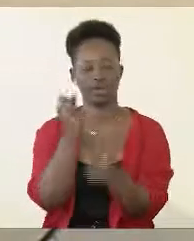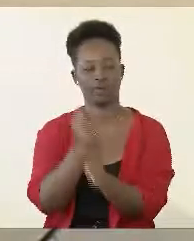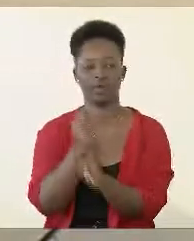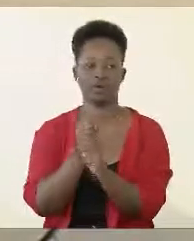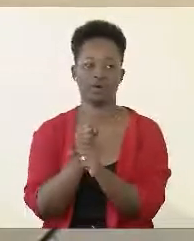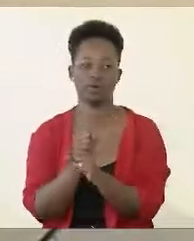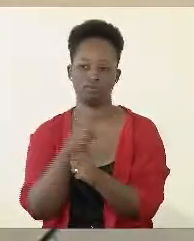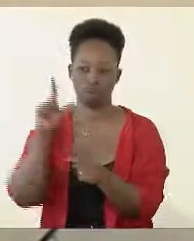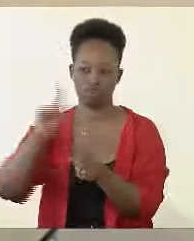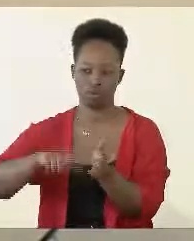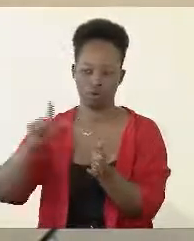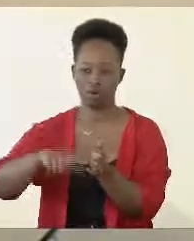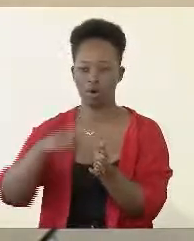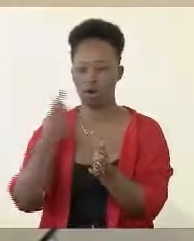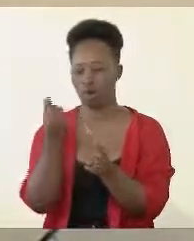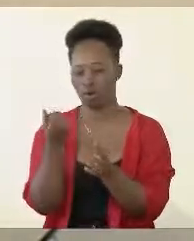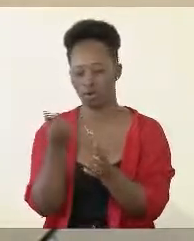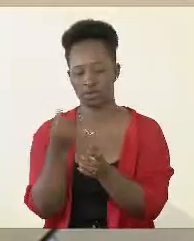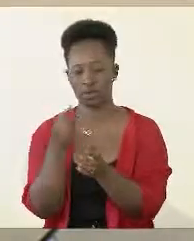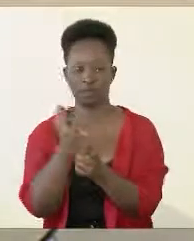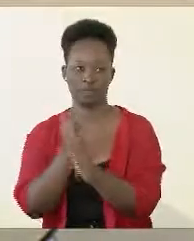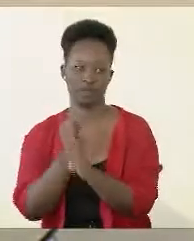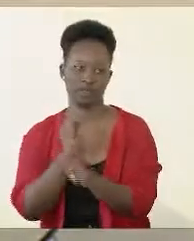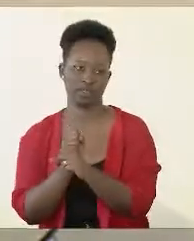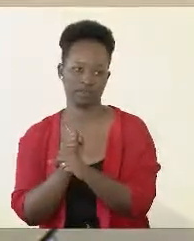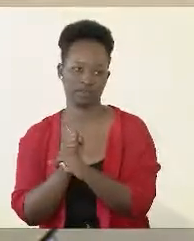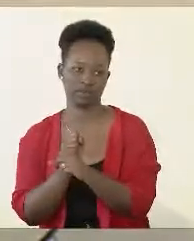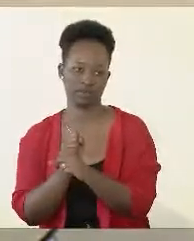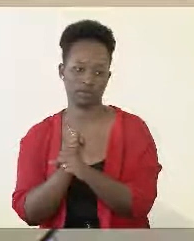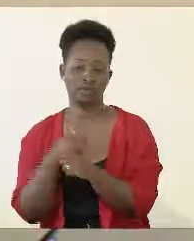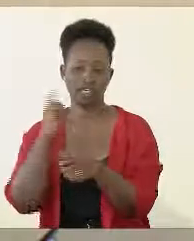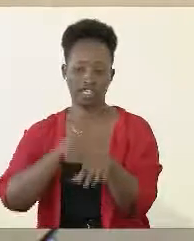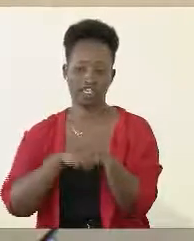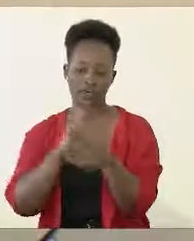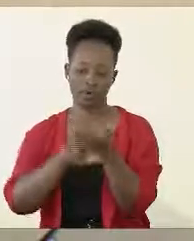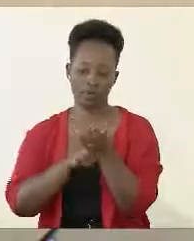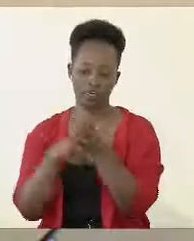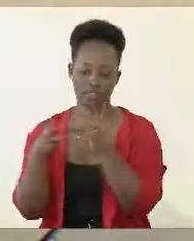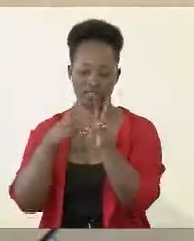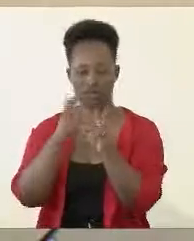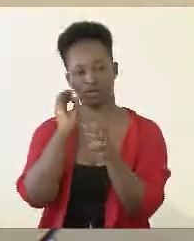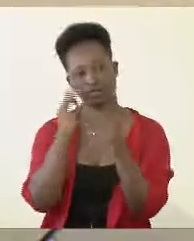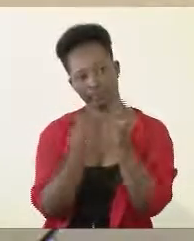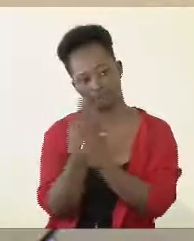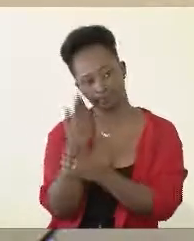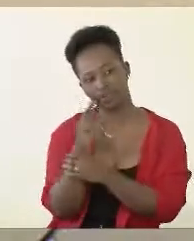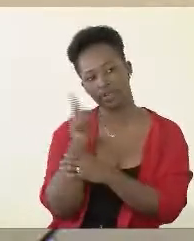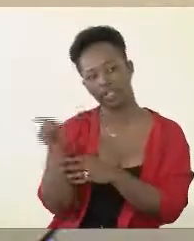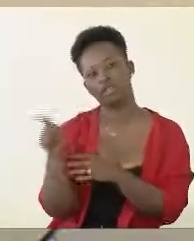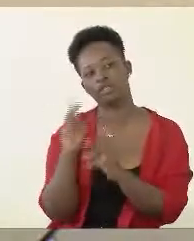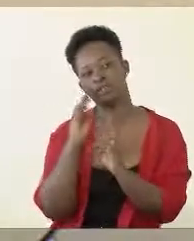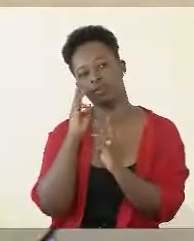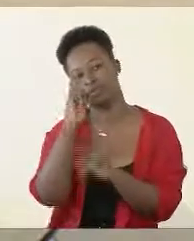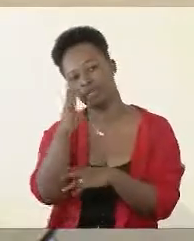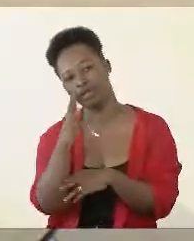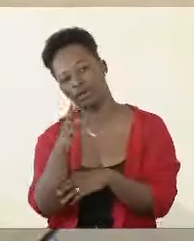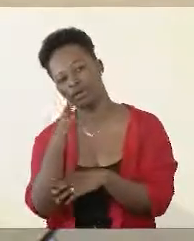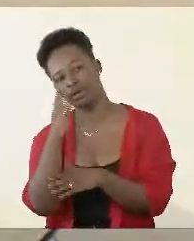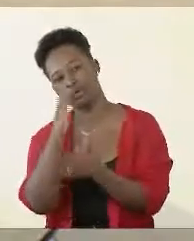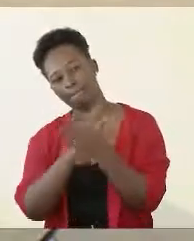them, it lowers to lower the costs of production, the costs